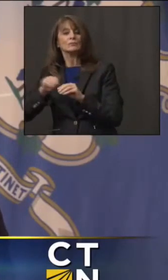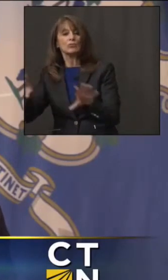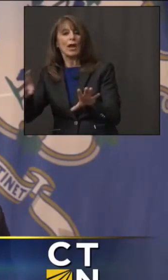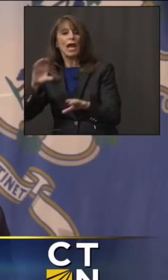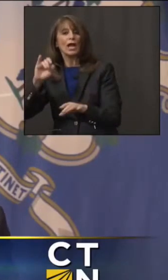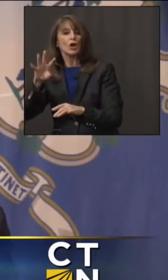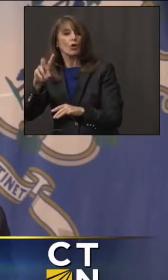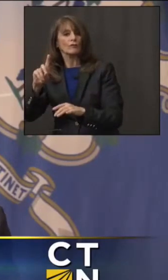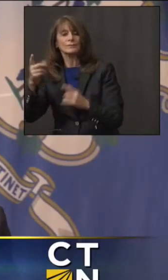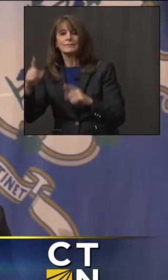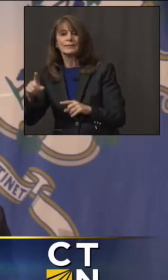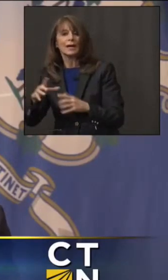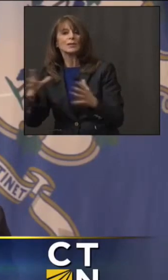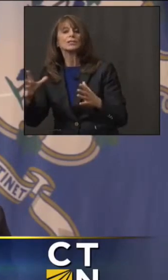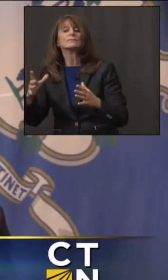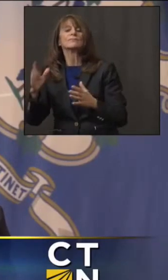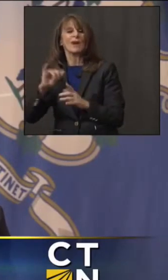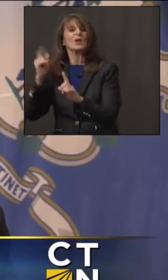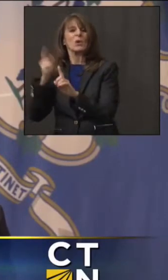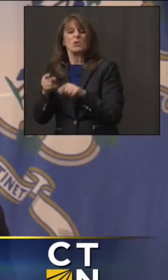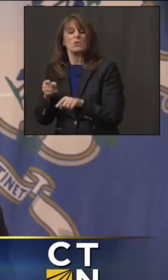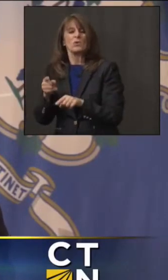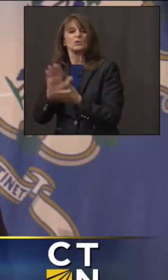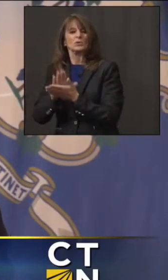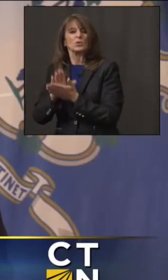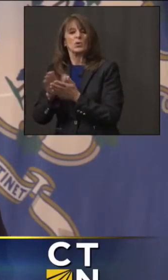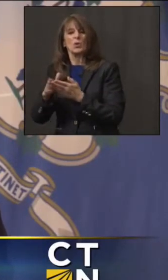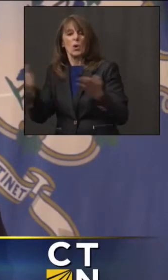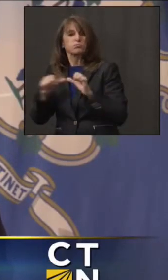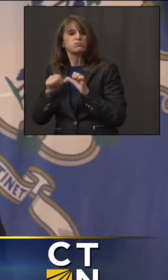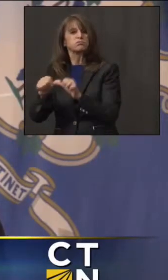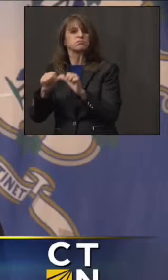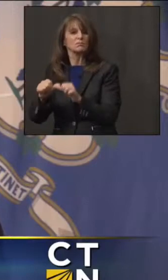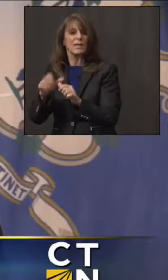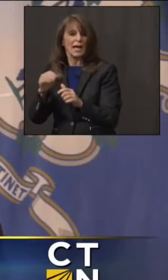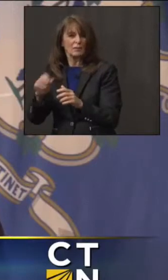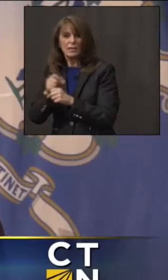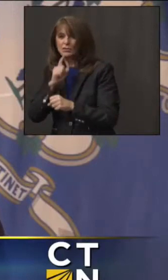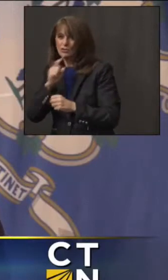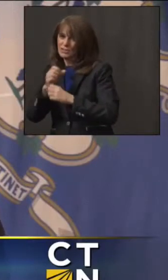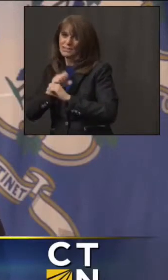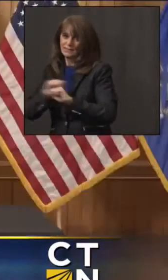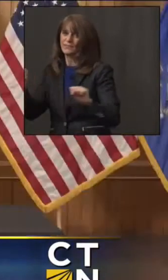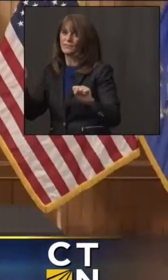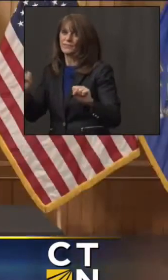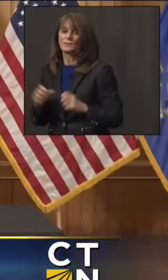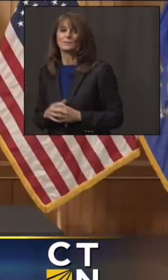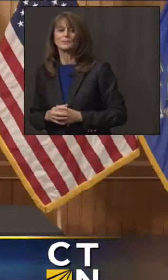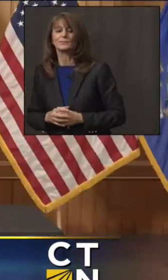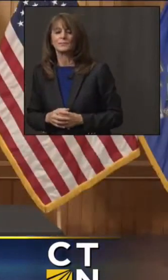try and keep those schools open as long as I humanly could do it and do it safely. Thank you.